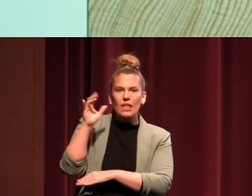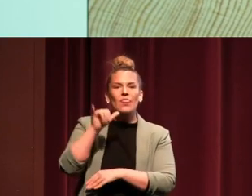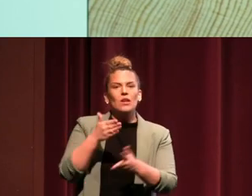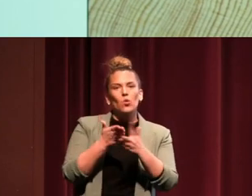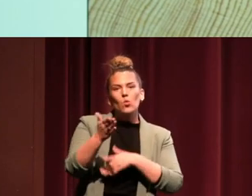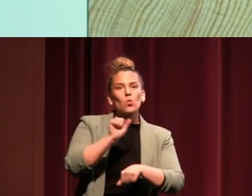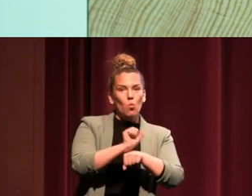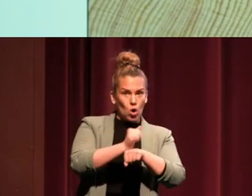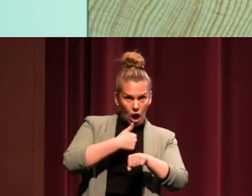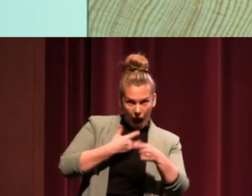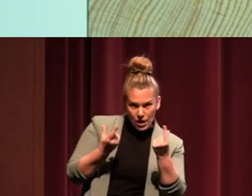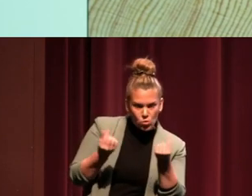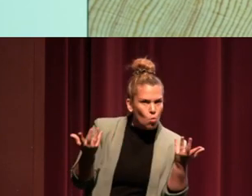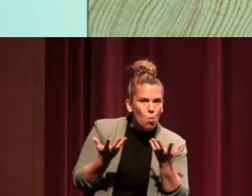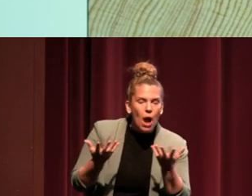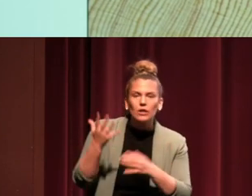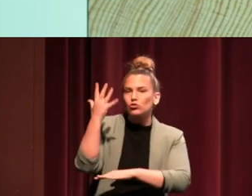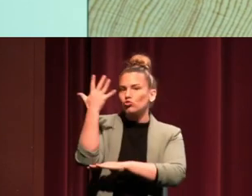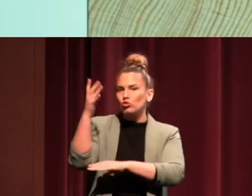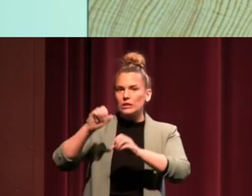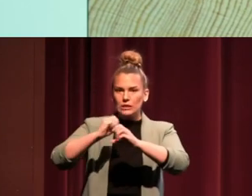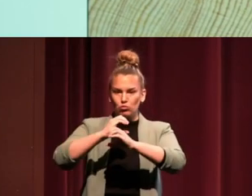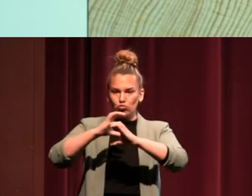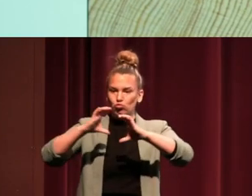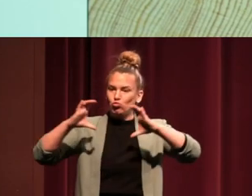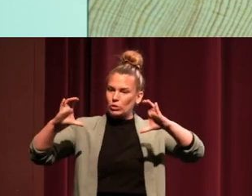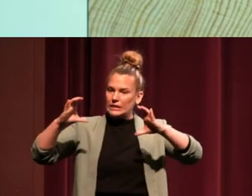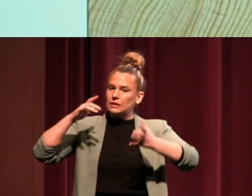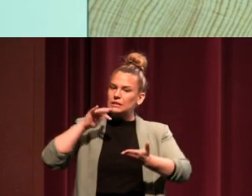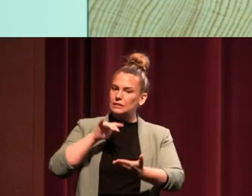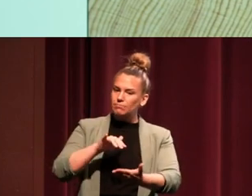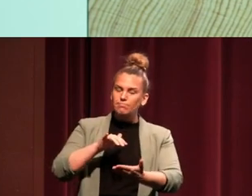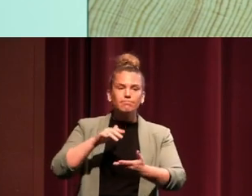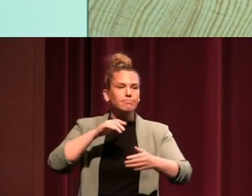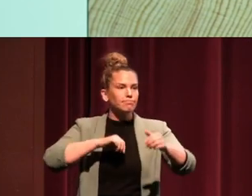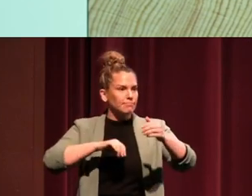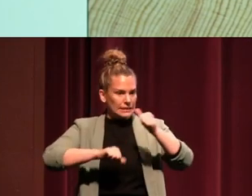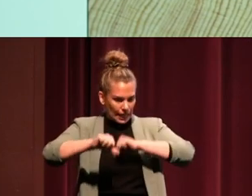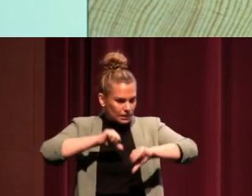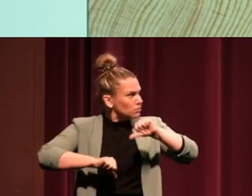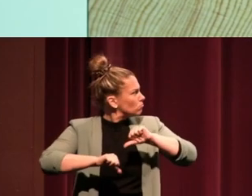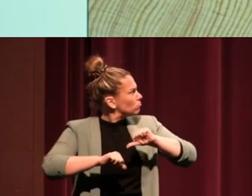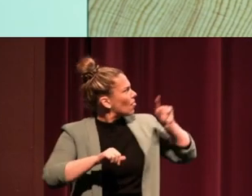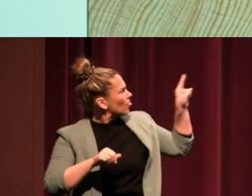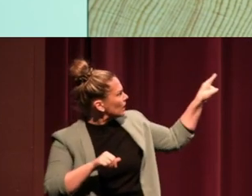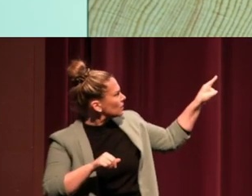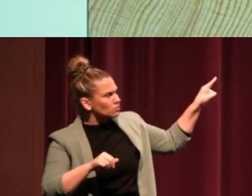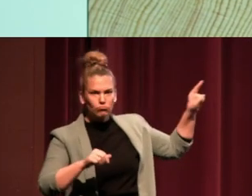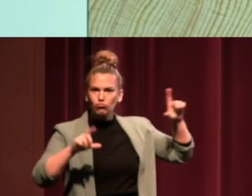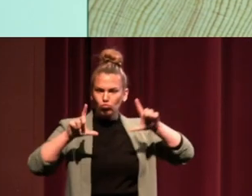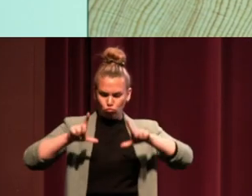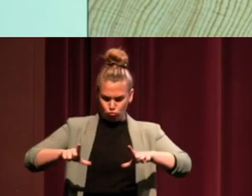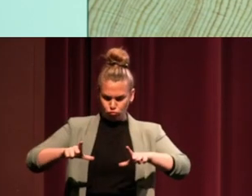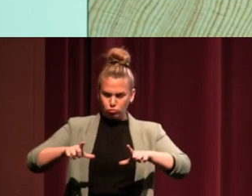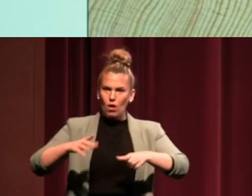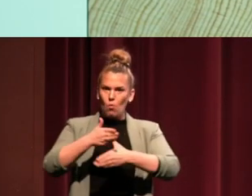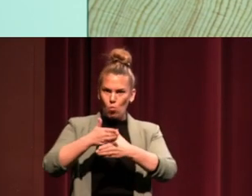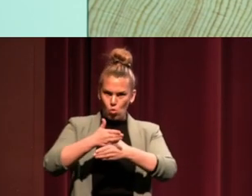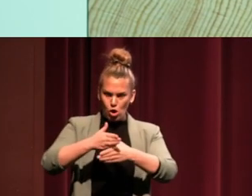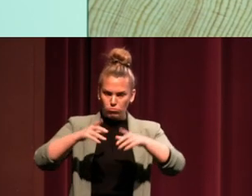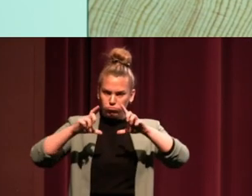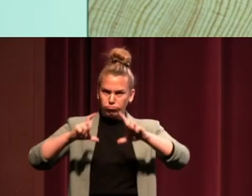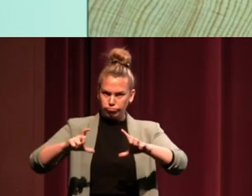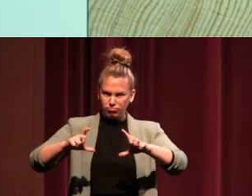that's tree ring science. Here you see a piece of wood. The very center, and the center of this has